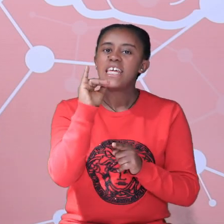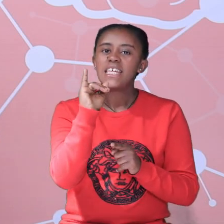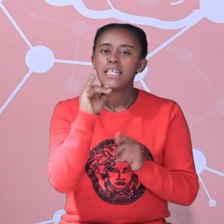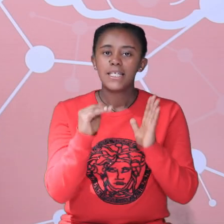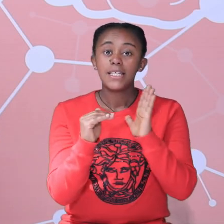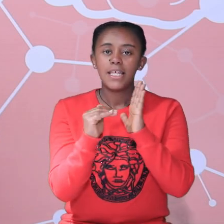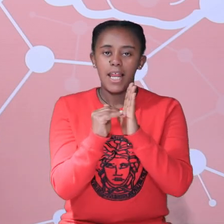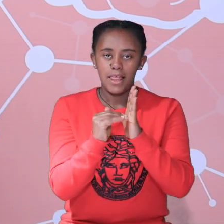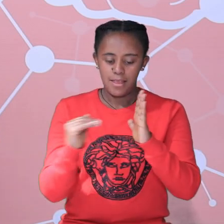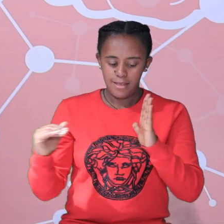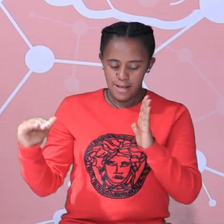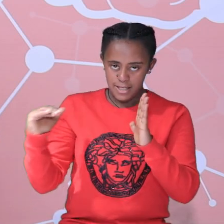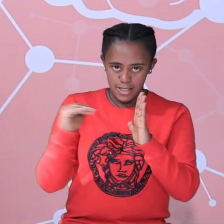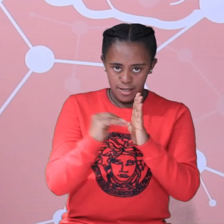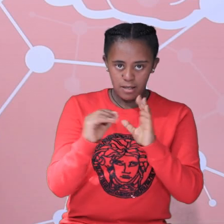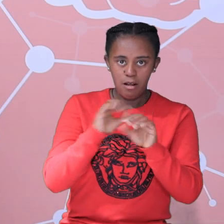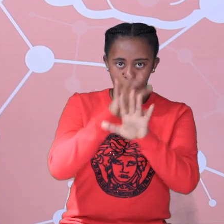incident